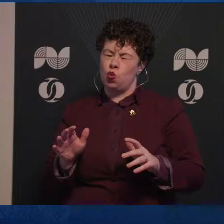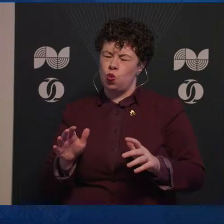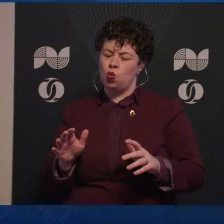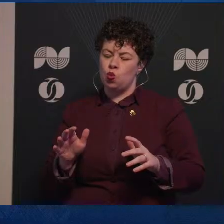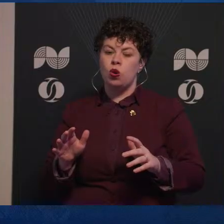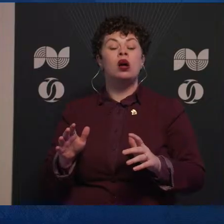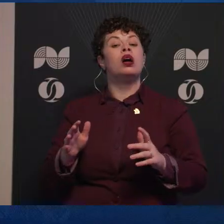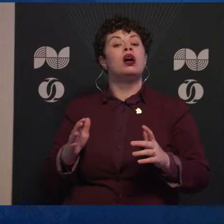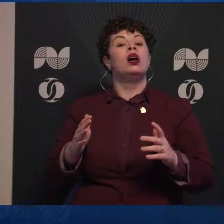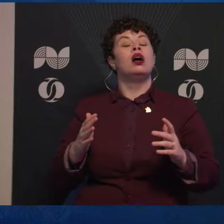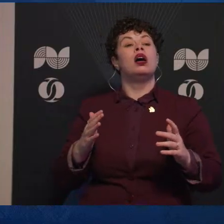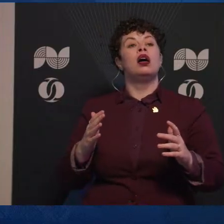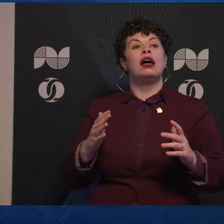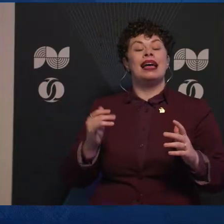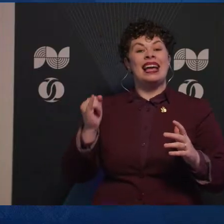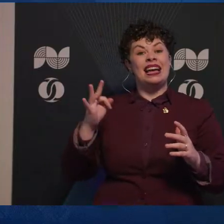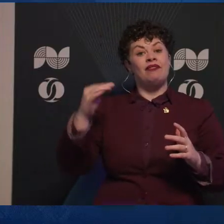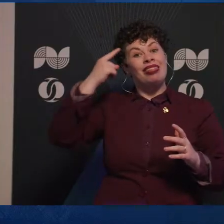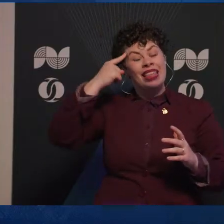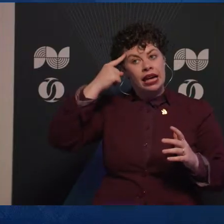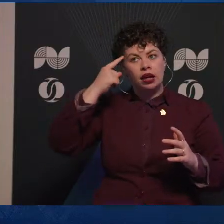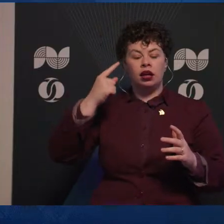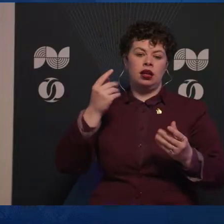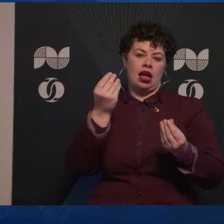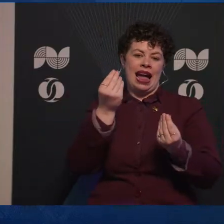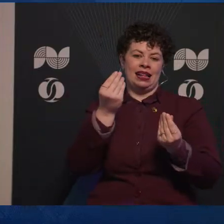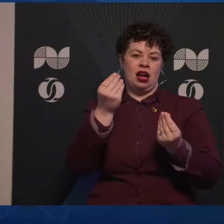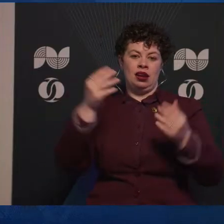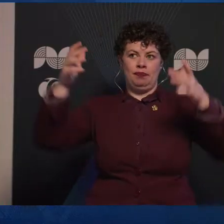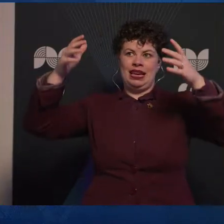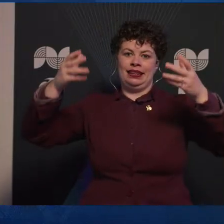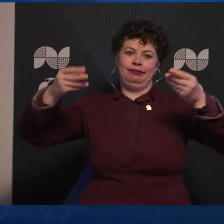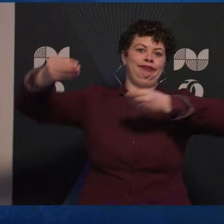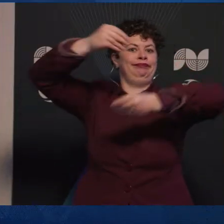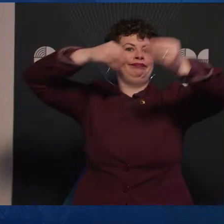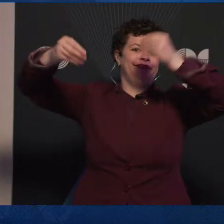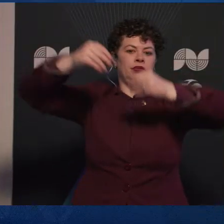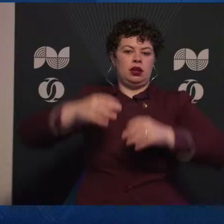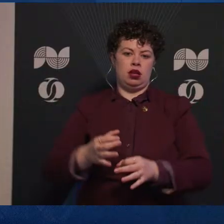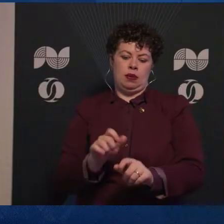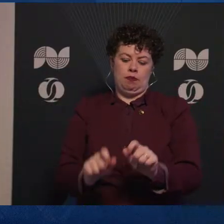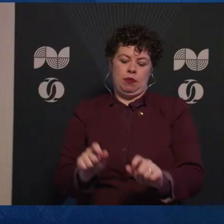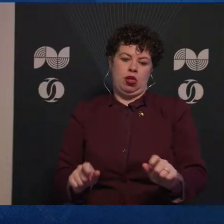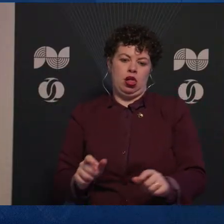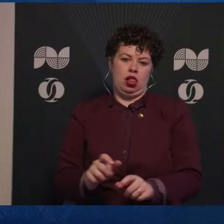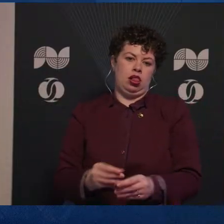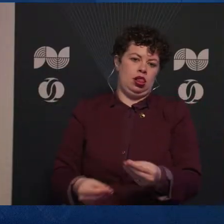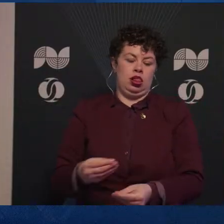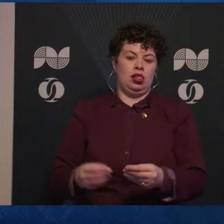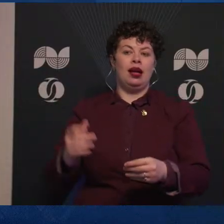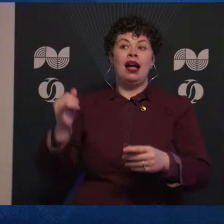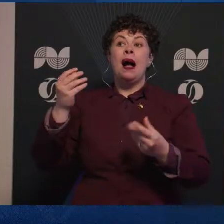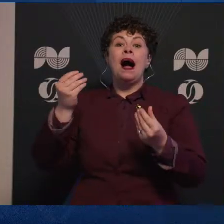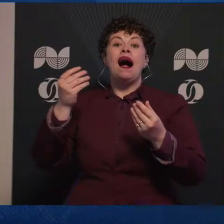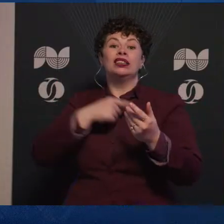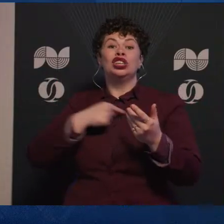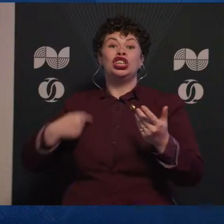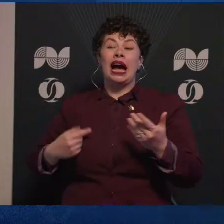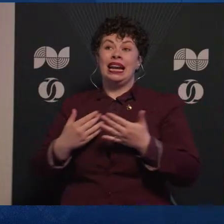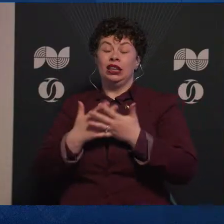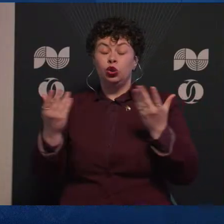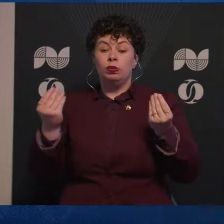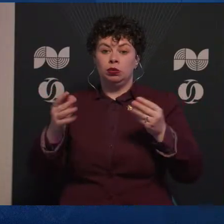the perspective of macroeconomists, is just another way of saying that China saves and invests too much